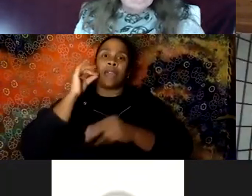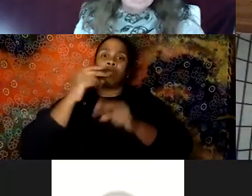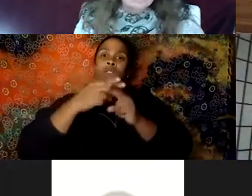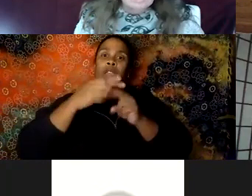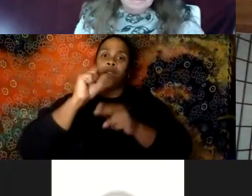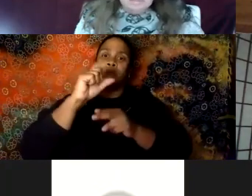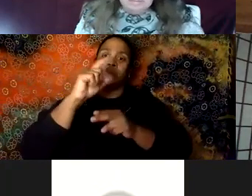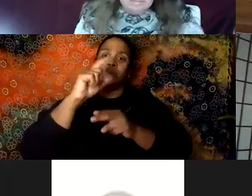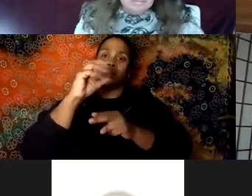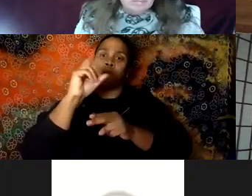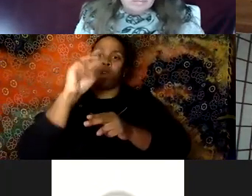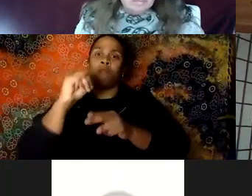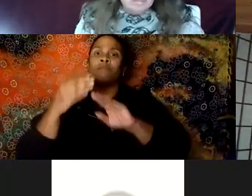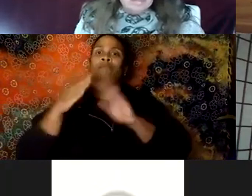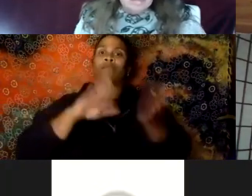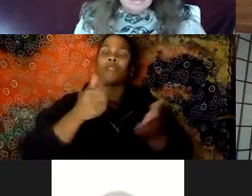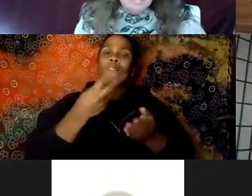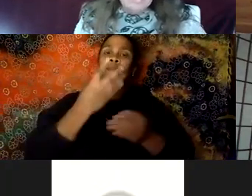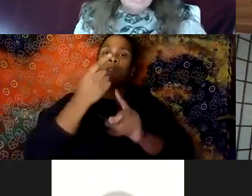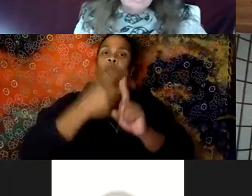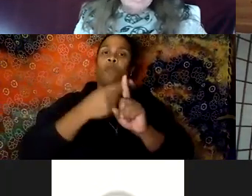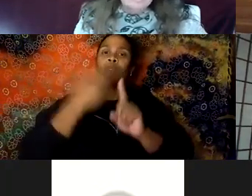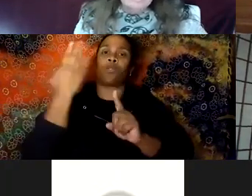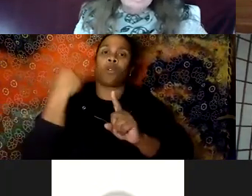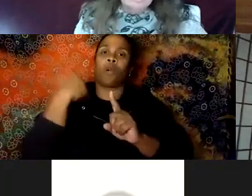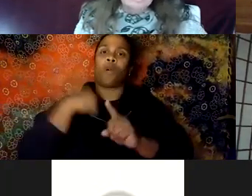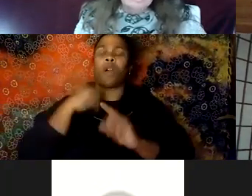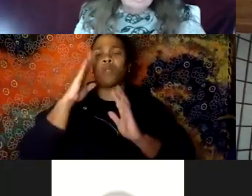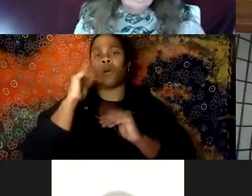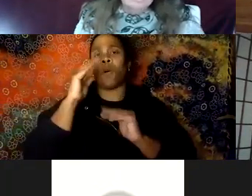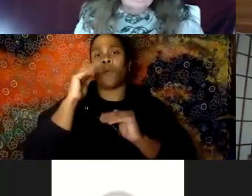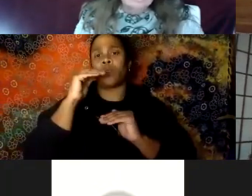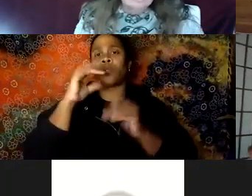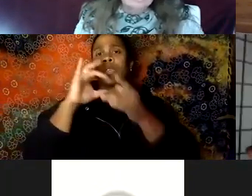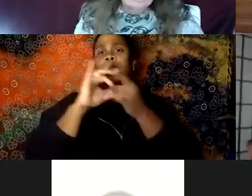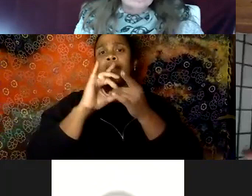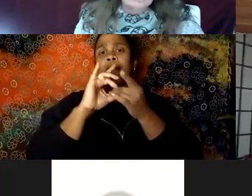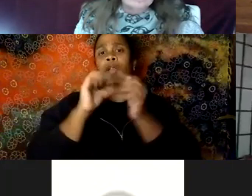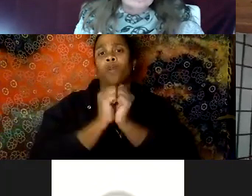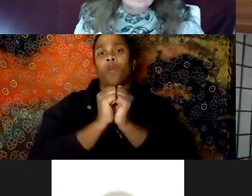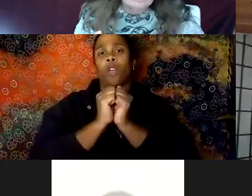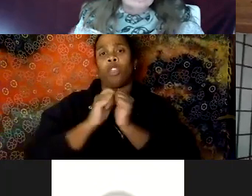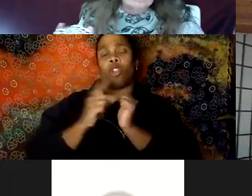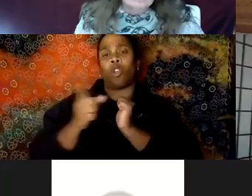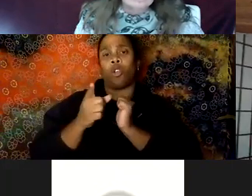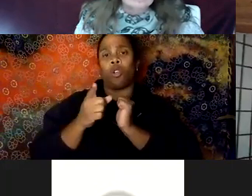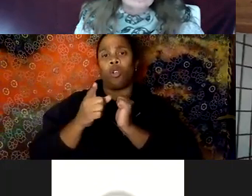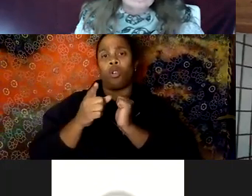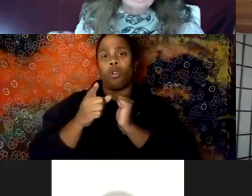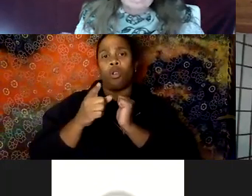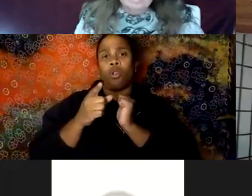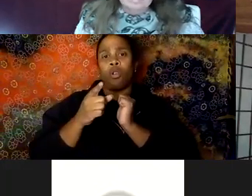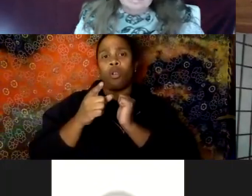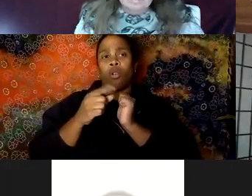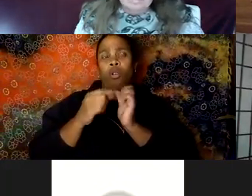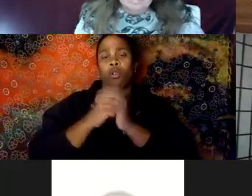ago, and I was hoping to try and connect with her through the holiday